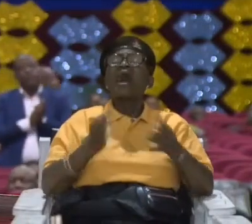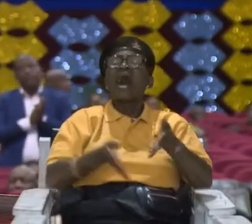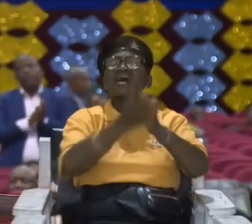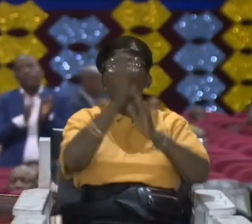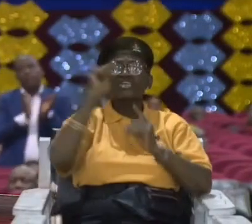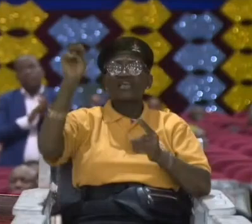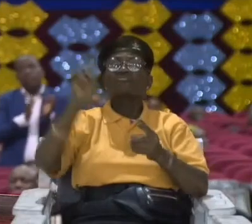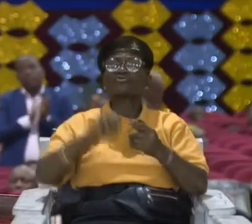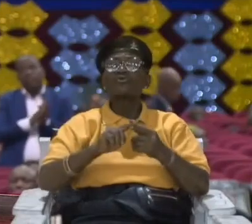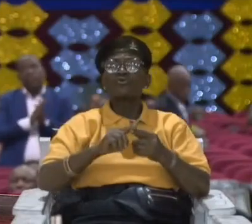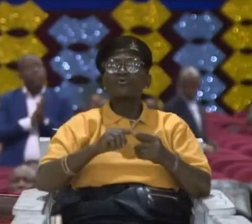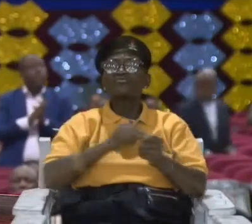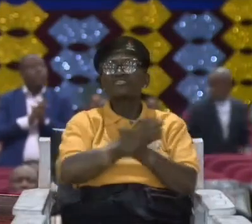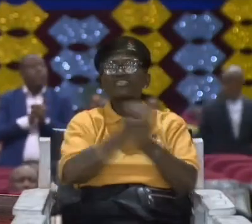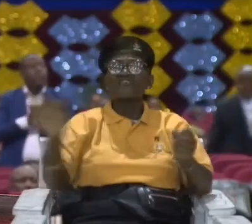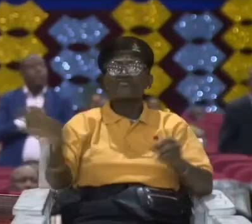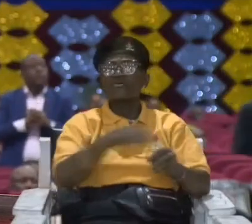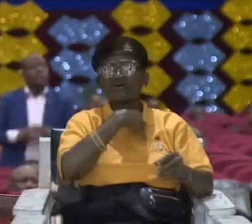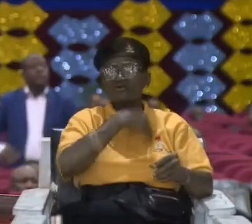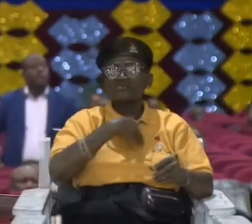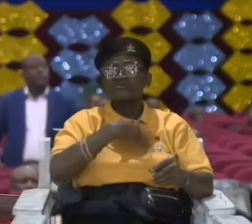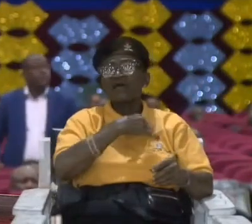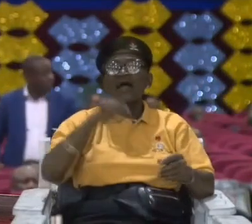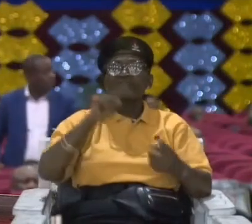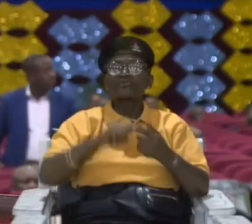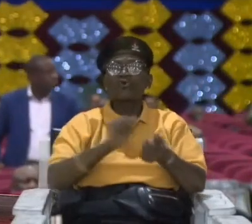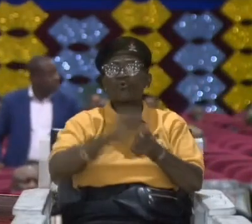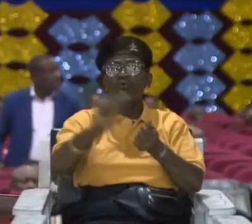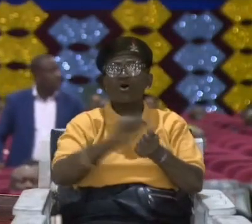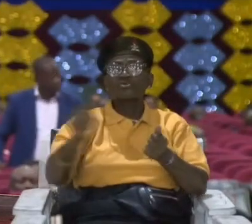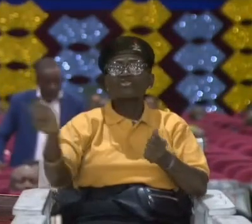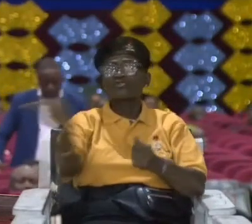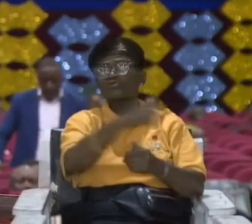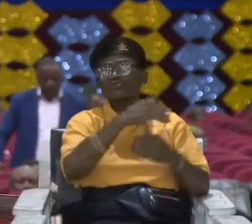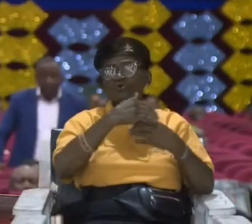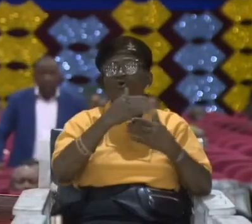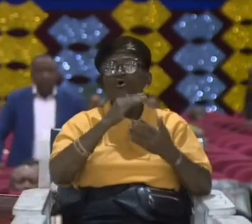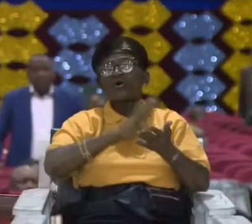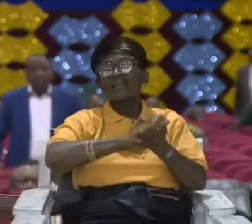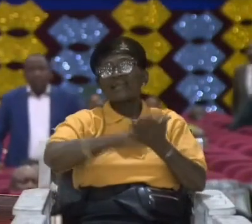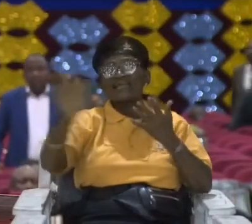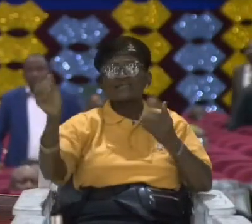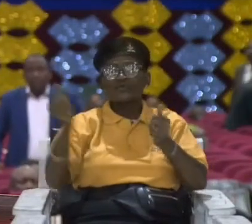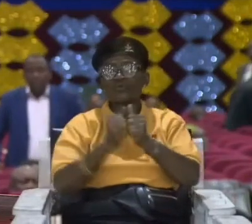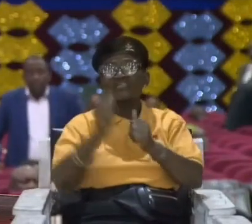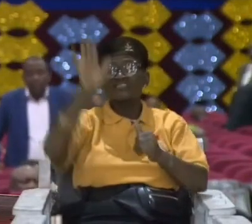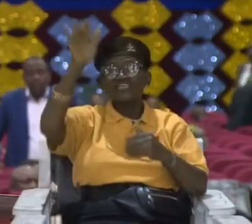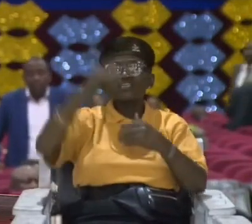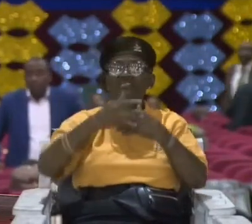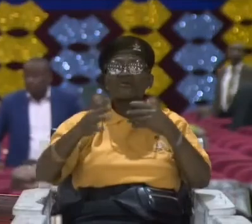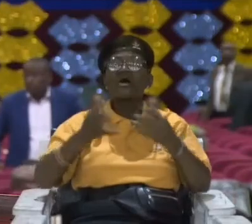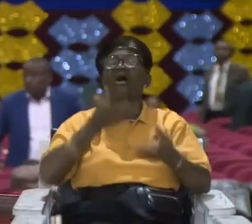clean with his blood. Cry unto him and pray that today you will become one of his